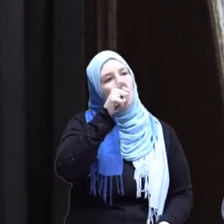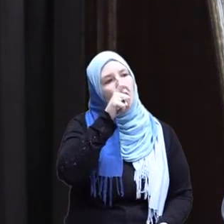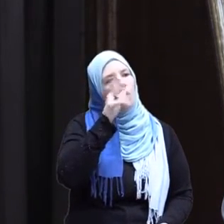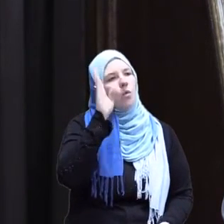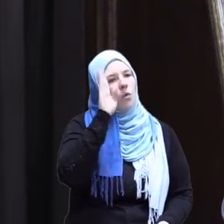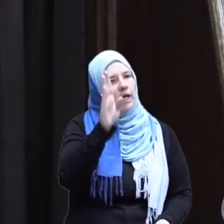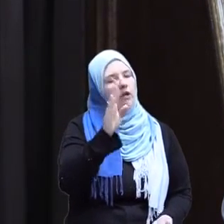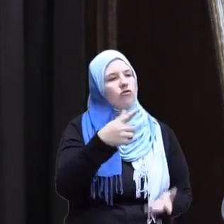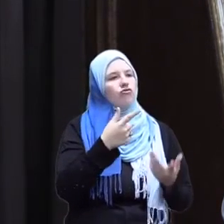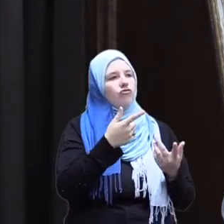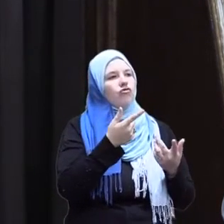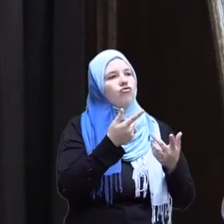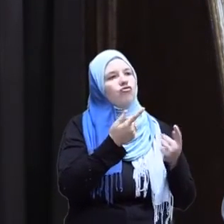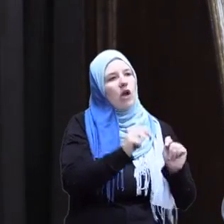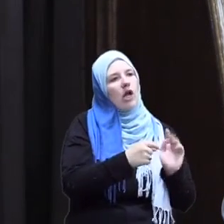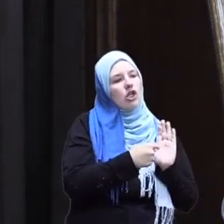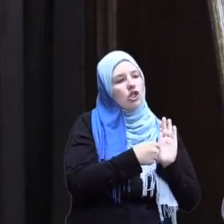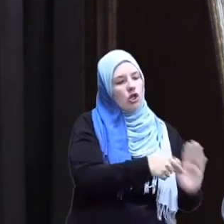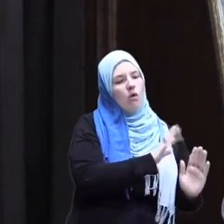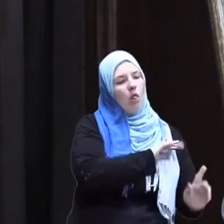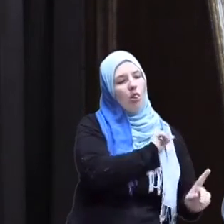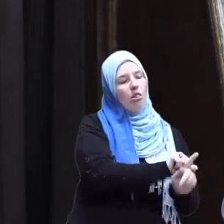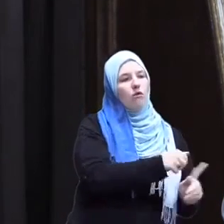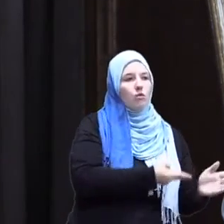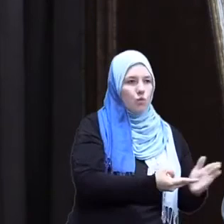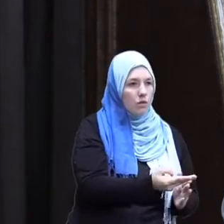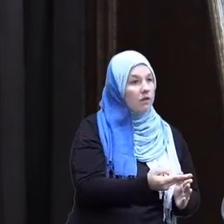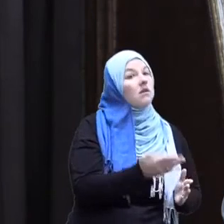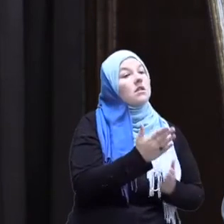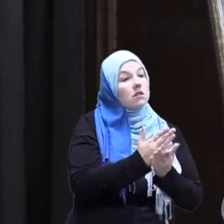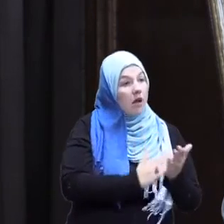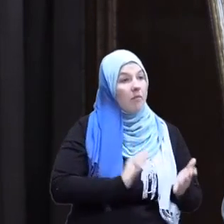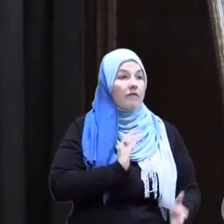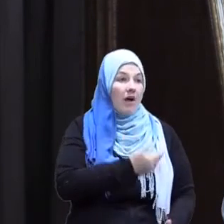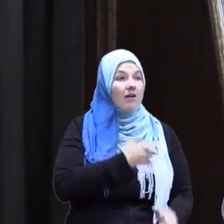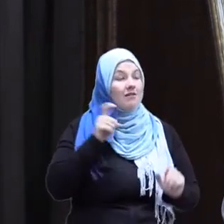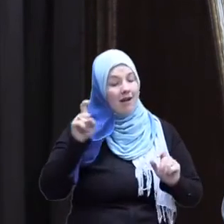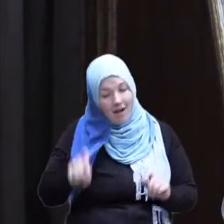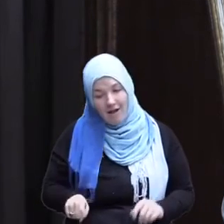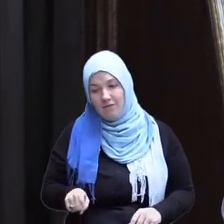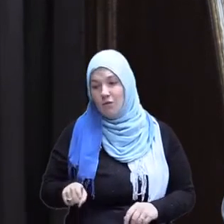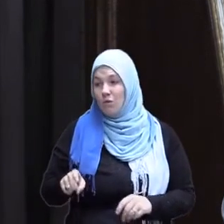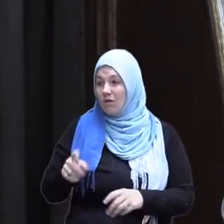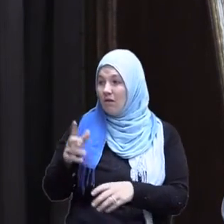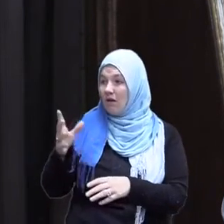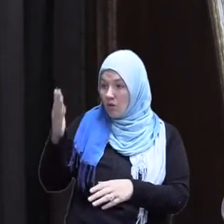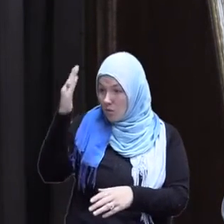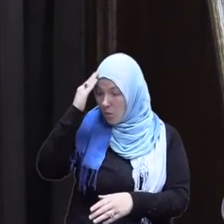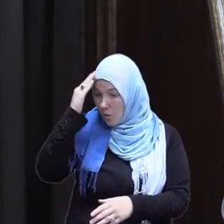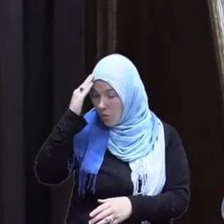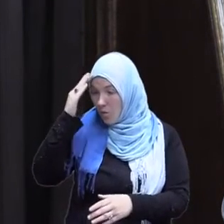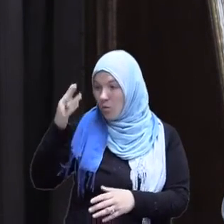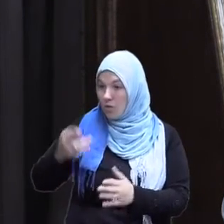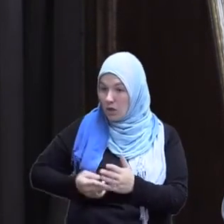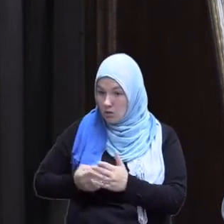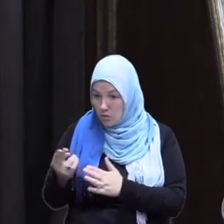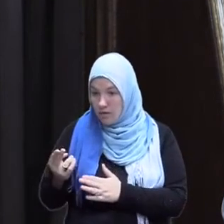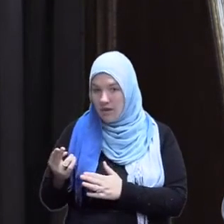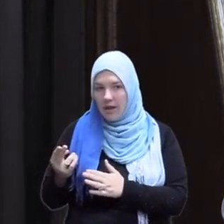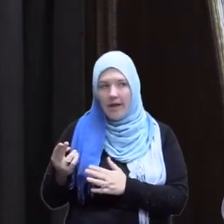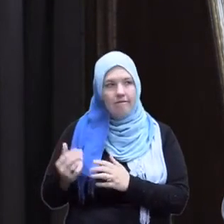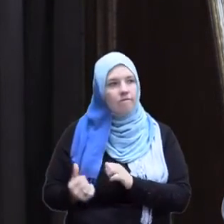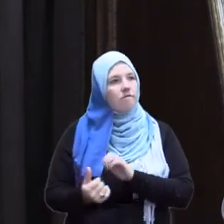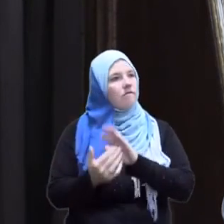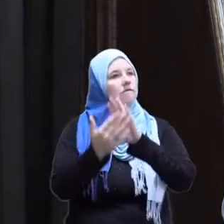reality? Some of us have to do that. Some of us have to face the reality,